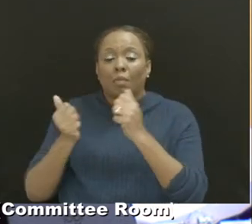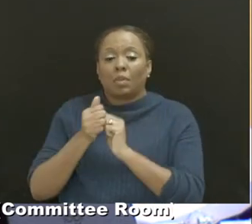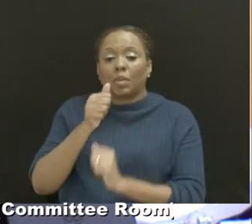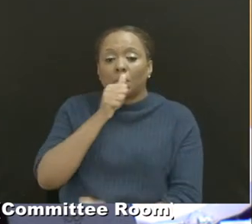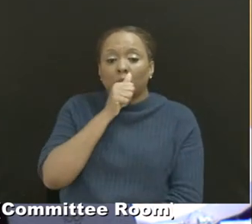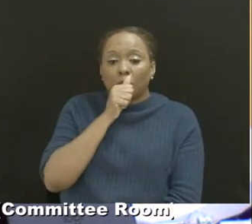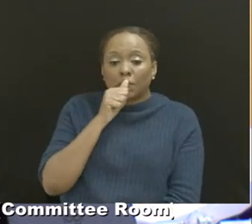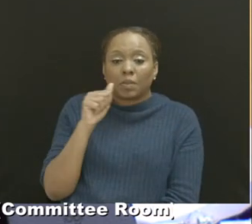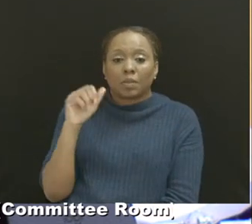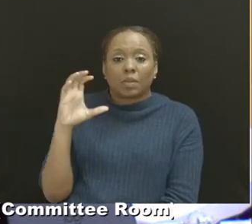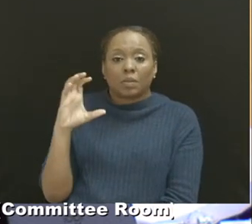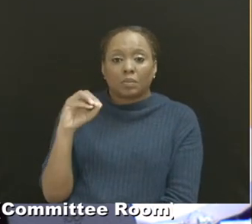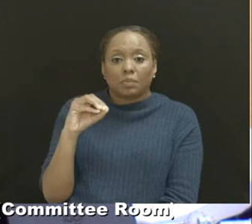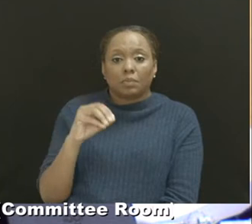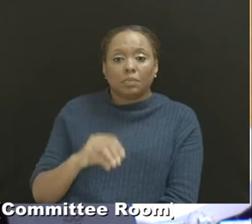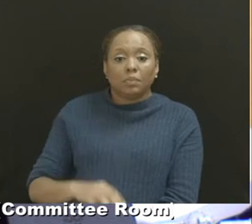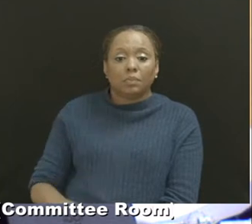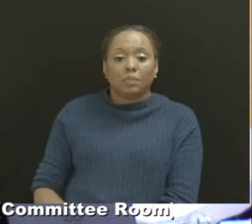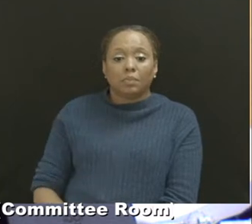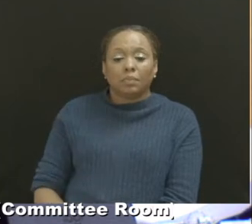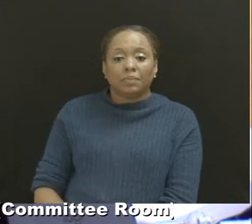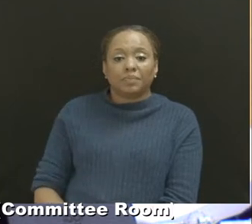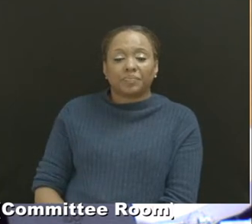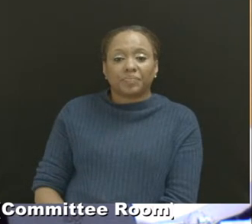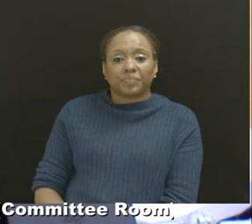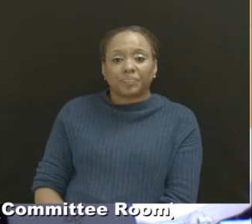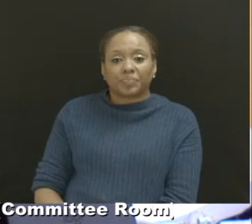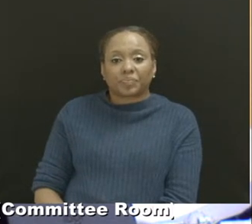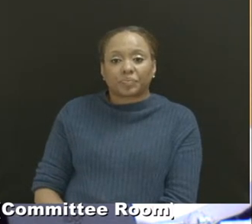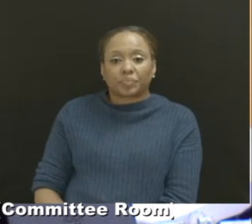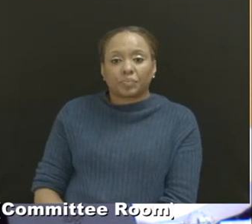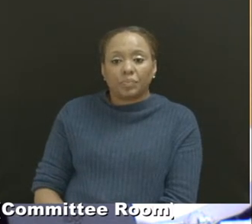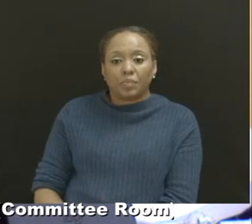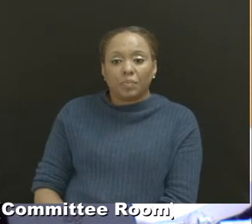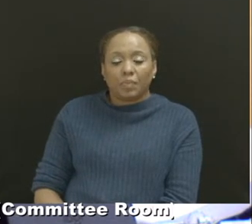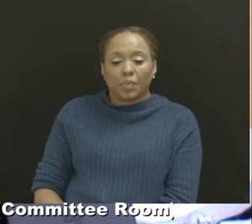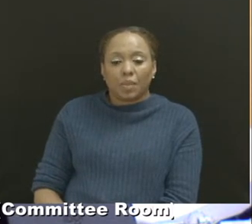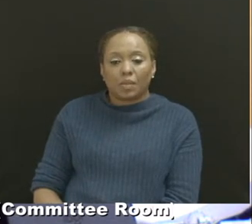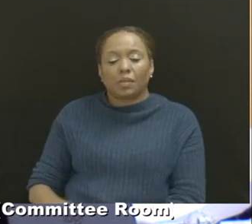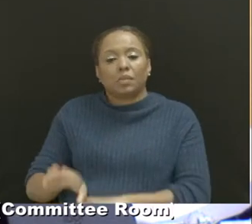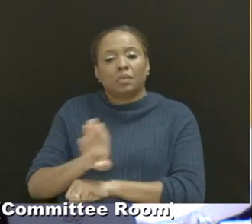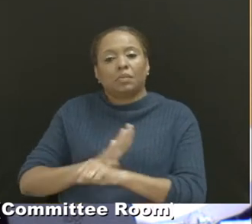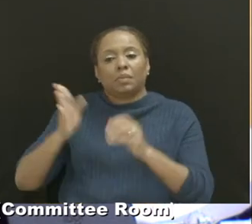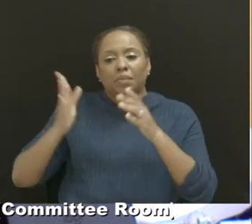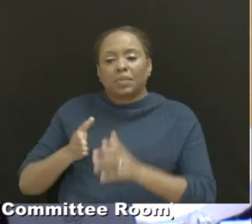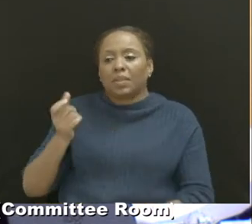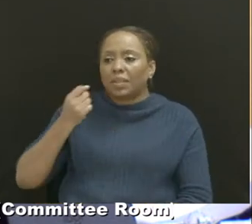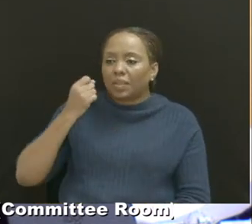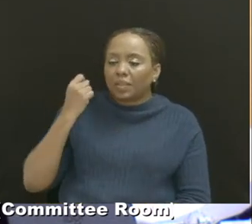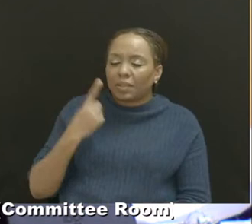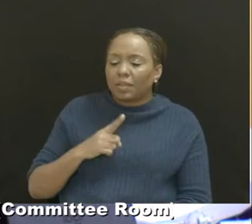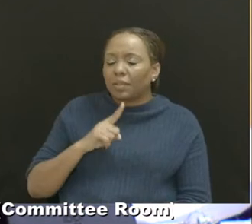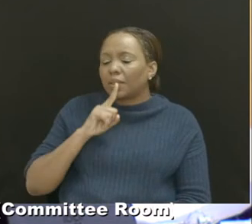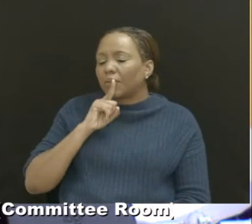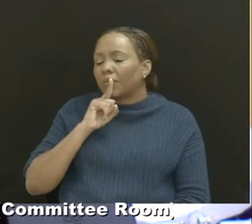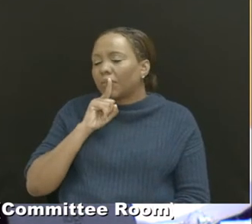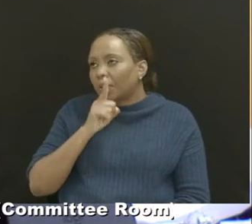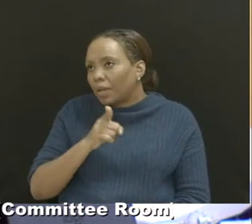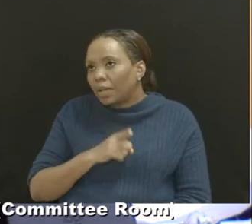because corporate Barbados understand the pain and suffering that governments, past and